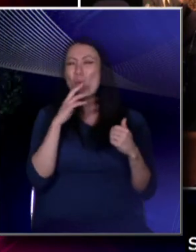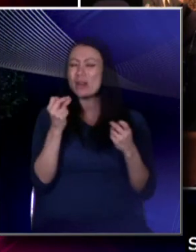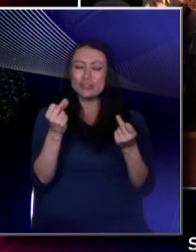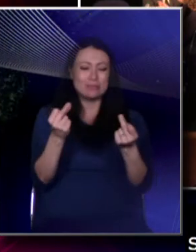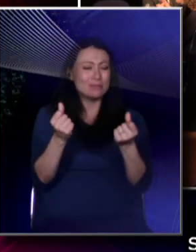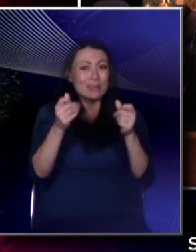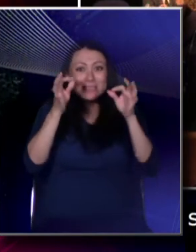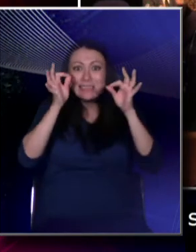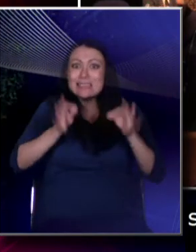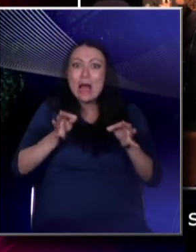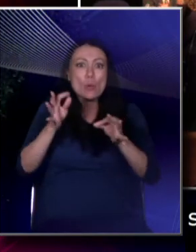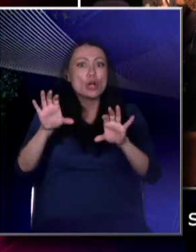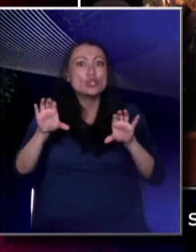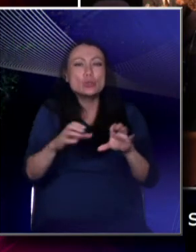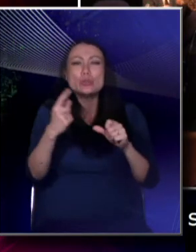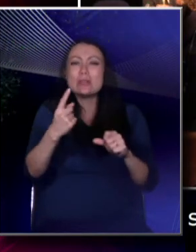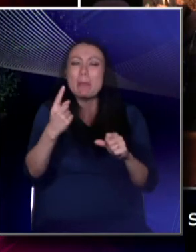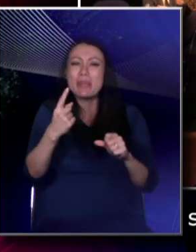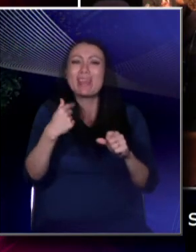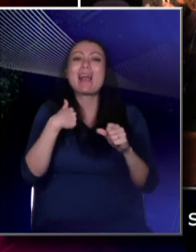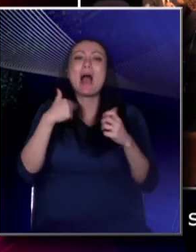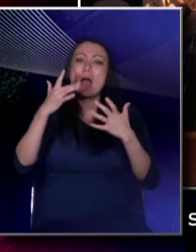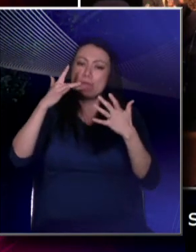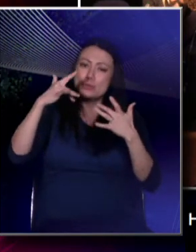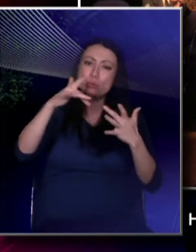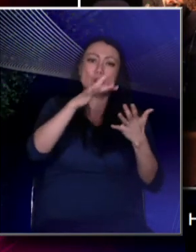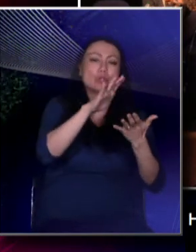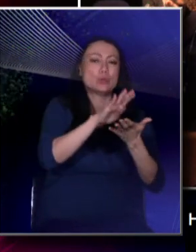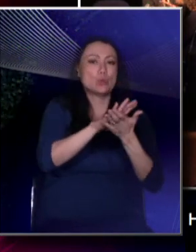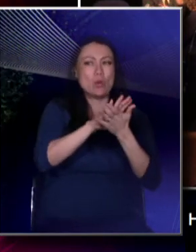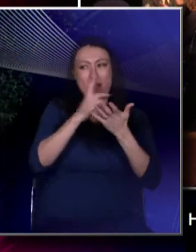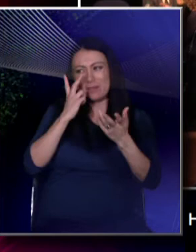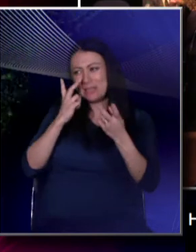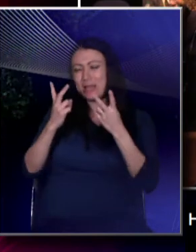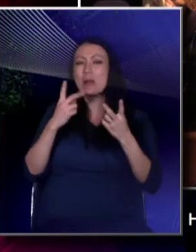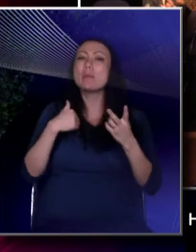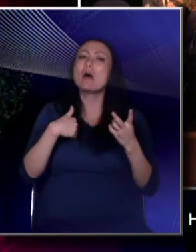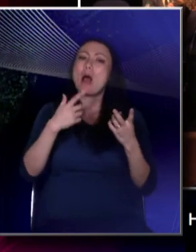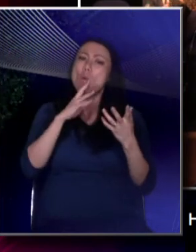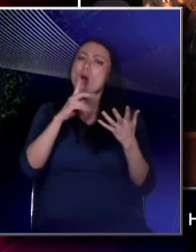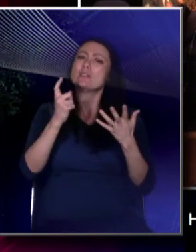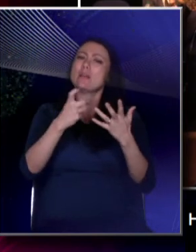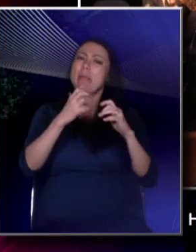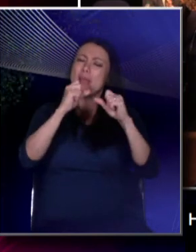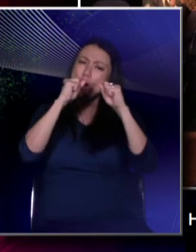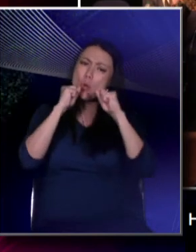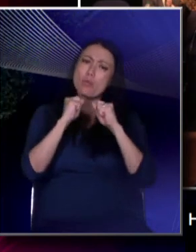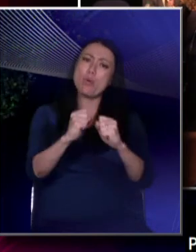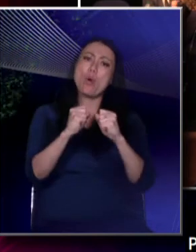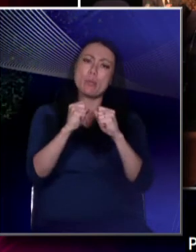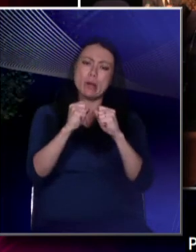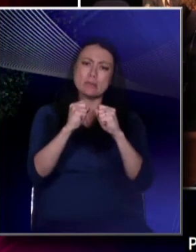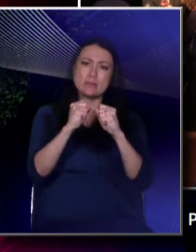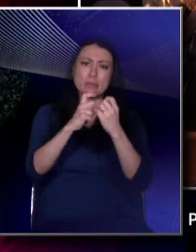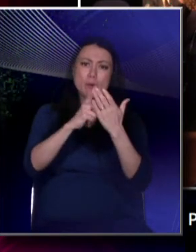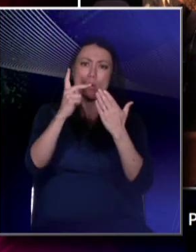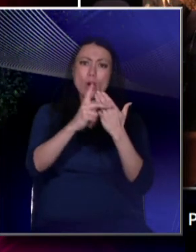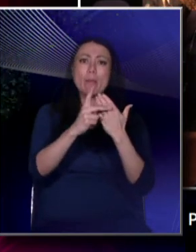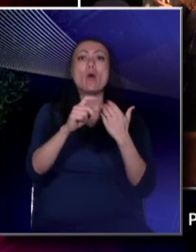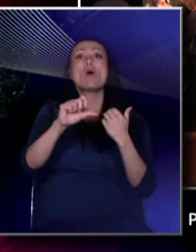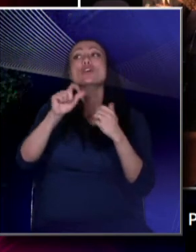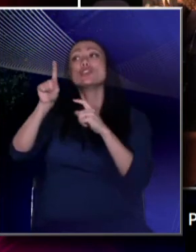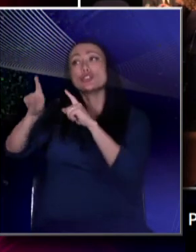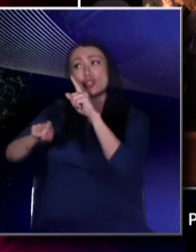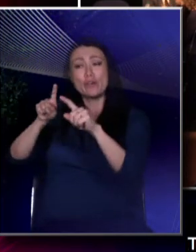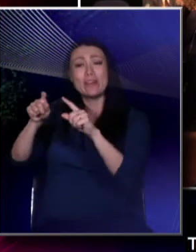too much at stake. Right. I've toured the school, I see it, I see the benefit, but I'm looking at a robust program. What else has worked? Surveys are great. It's one